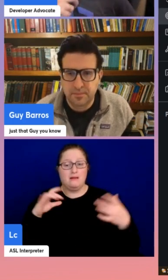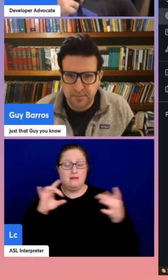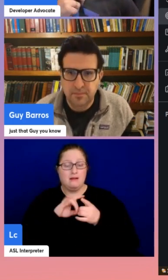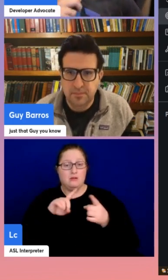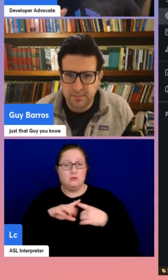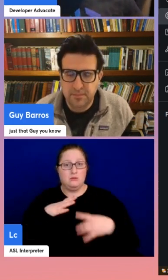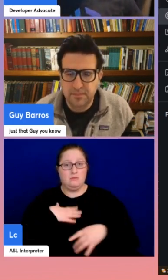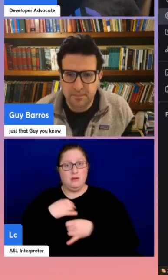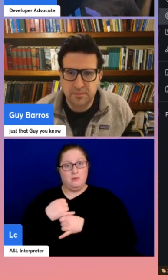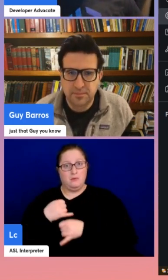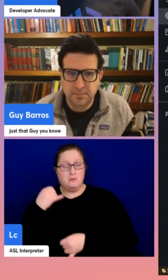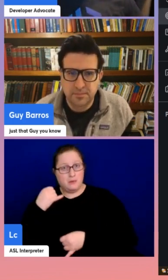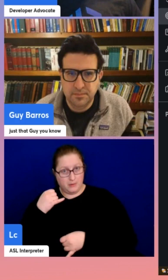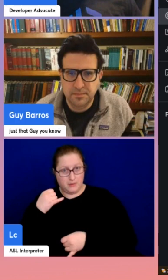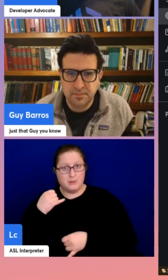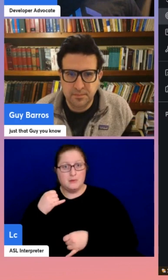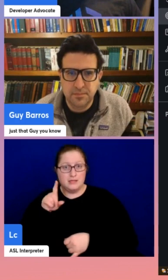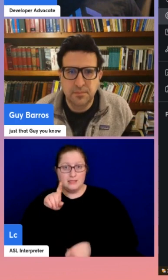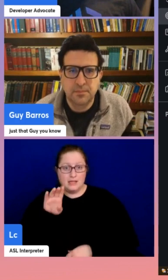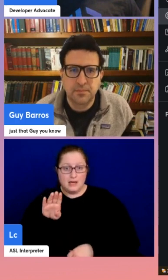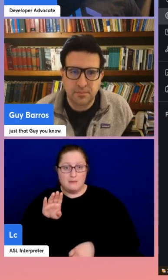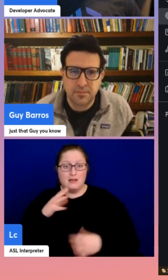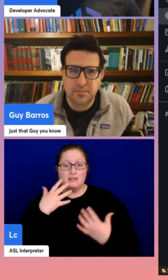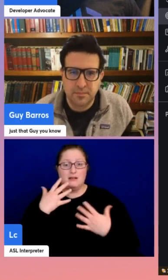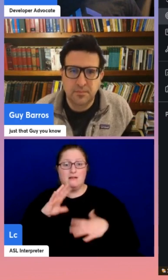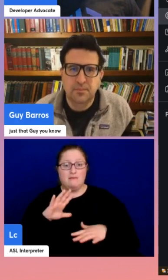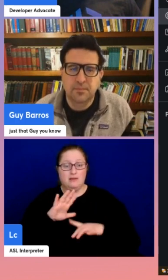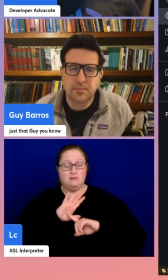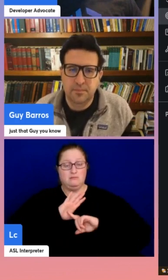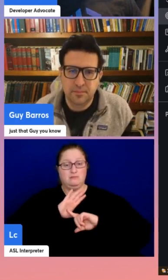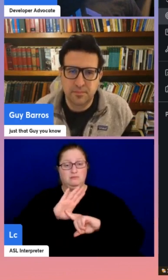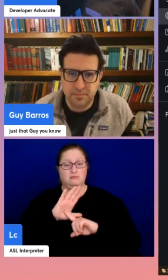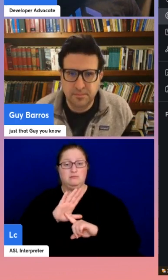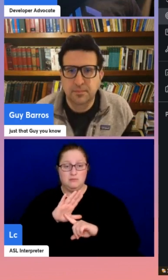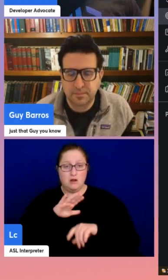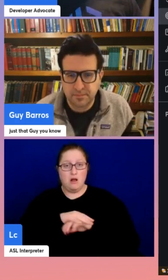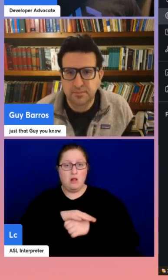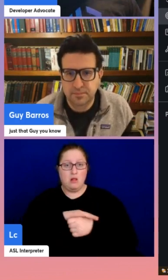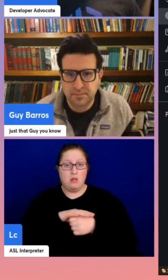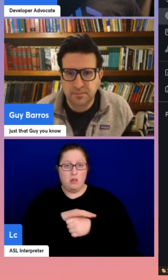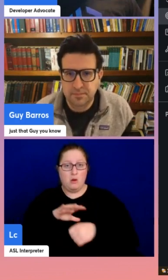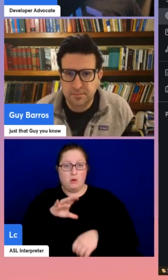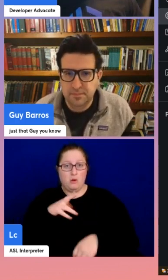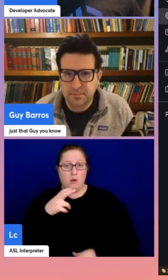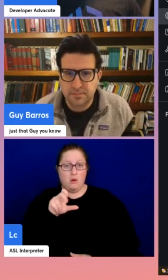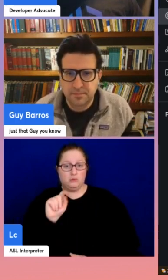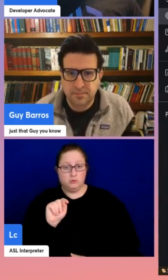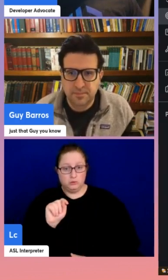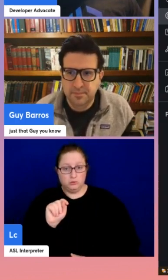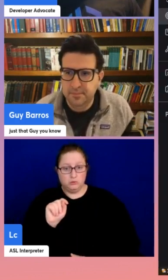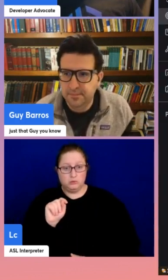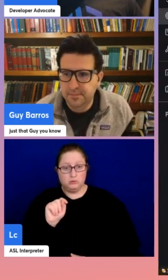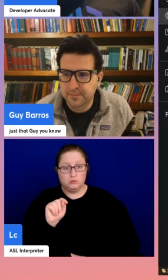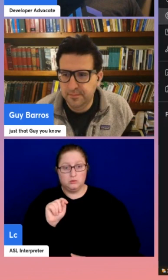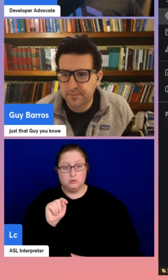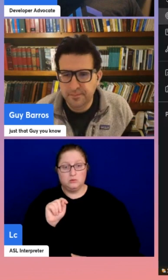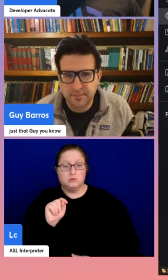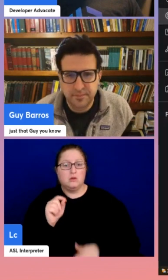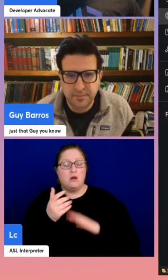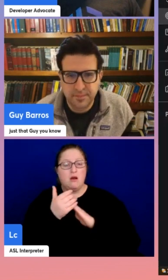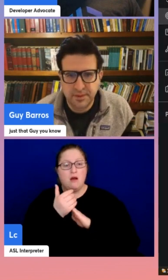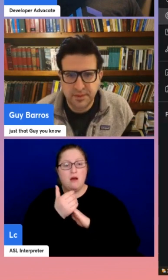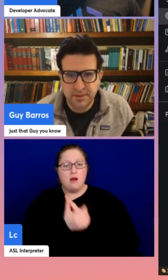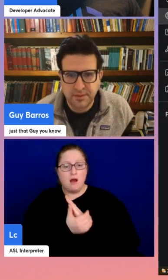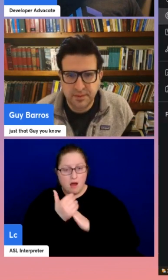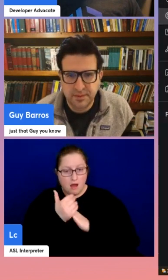remote database. It's exposed that connection on localhost. It has automatically